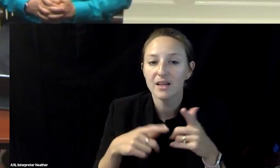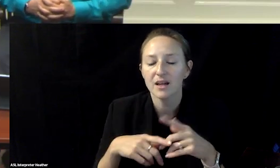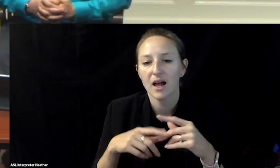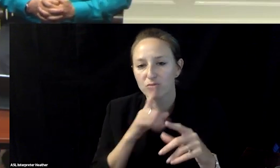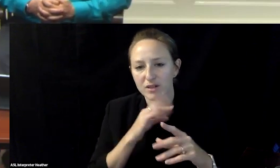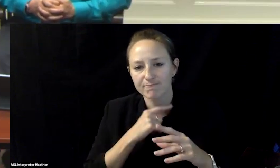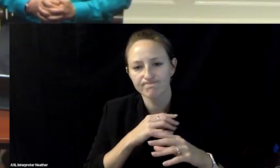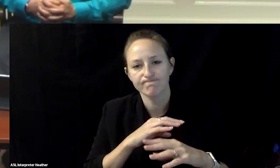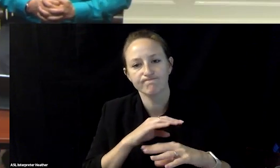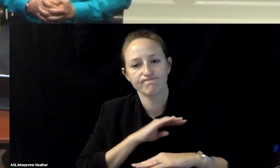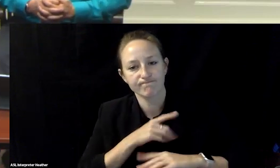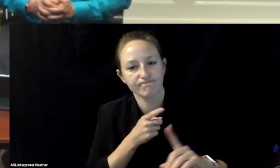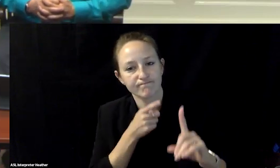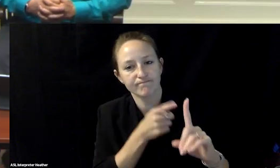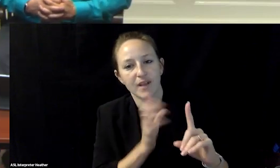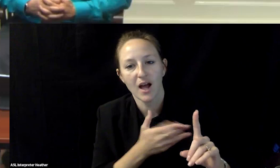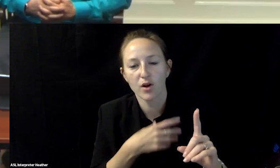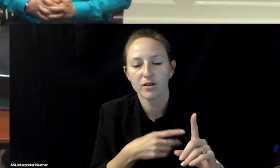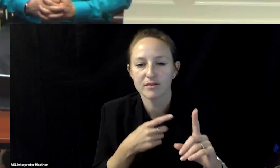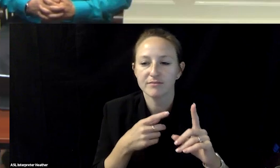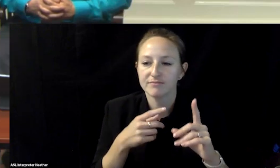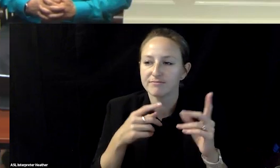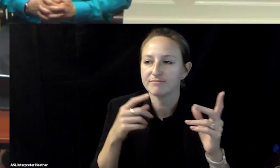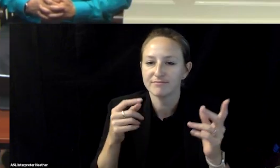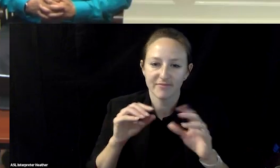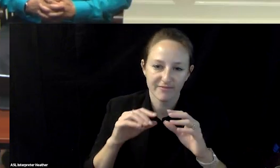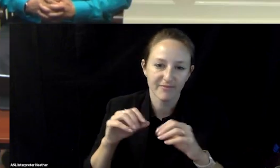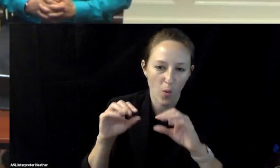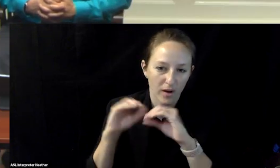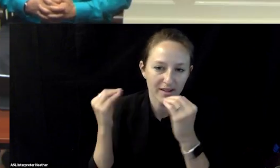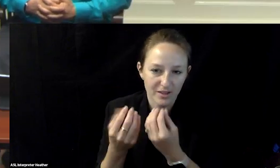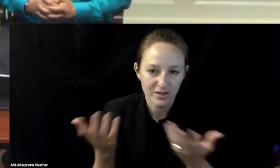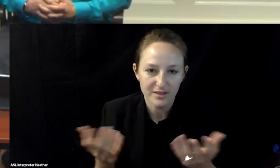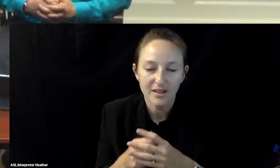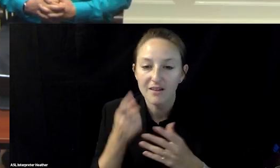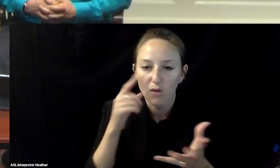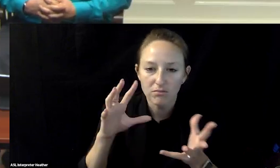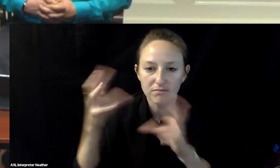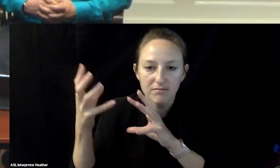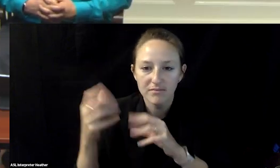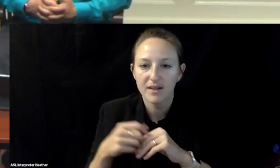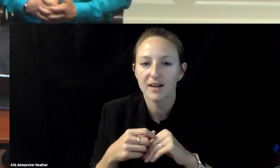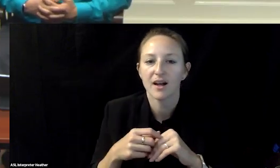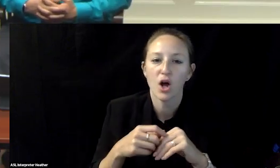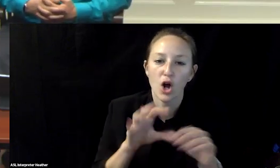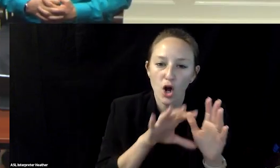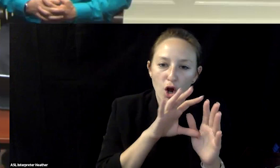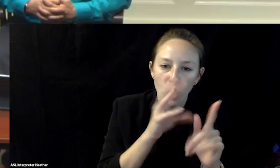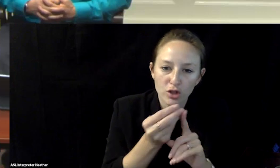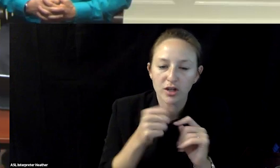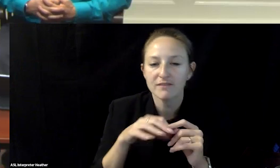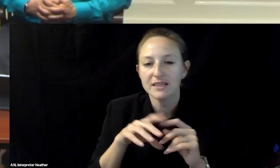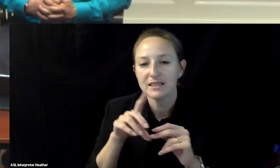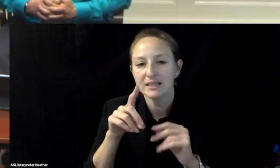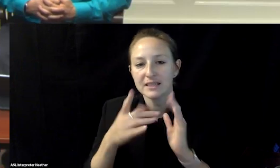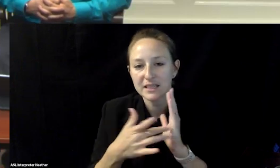the foundation, which is essentially to disrupt the culture of digital product development